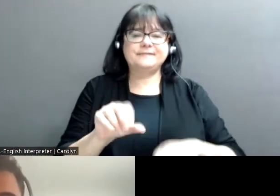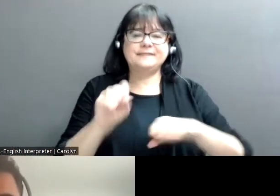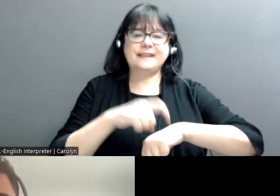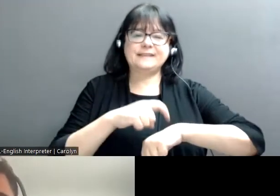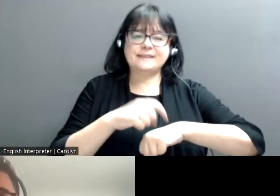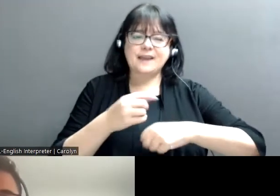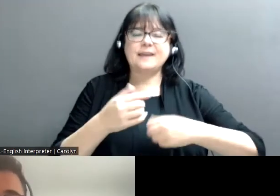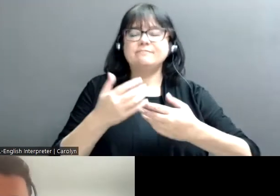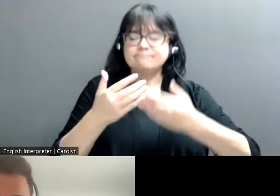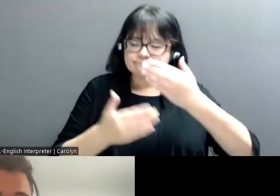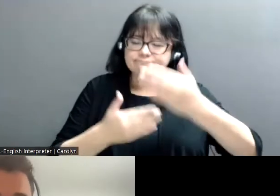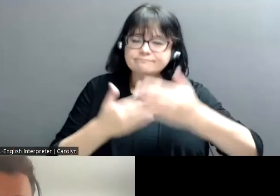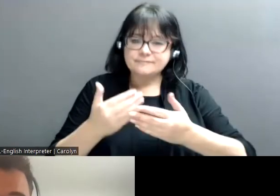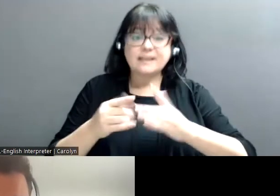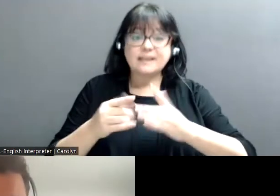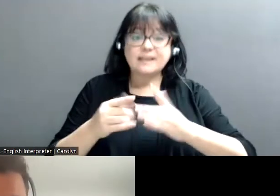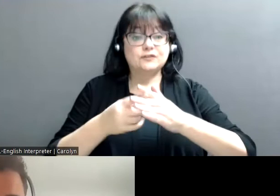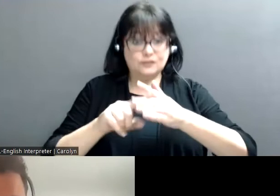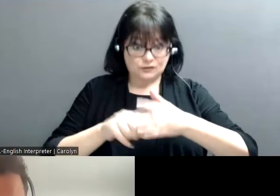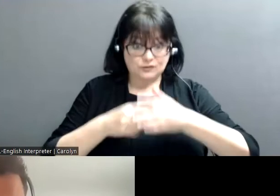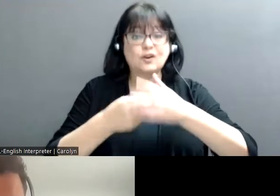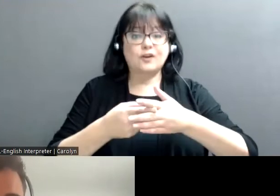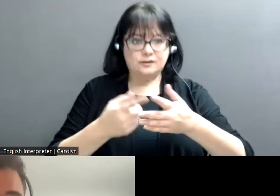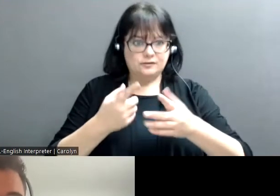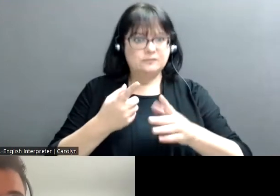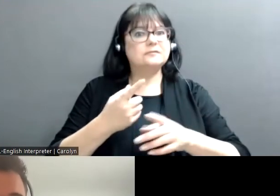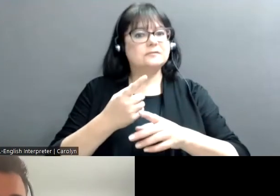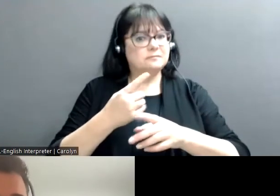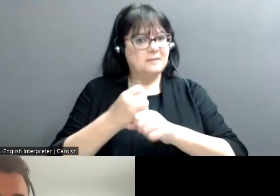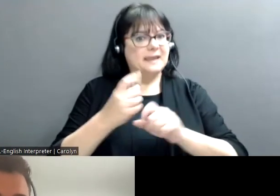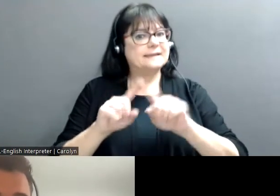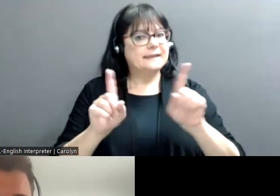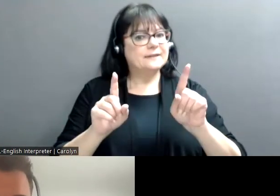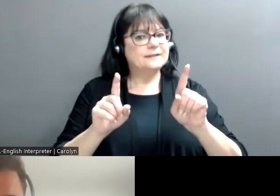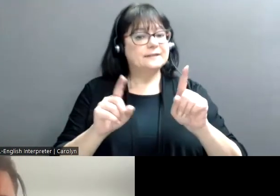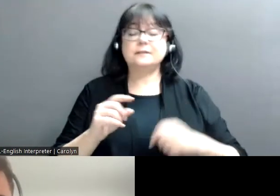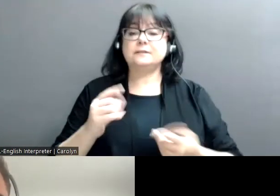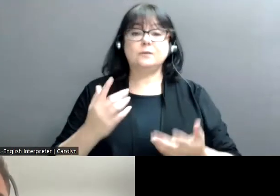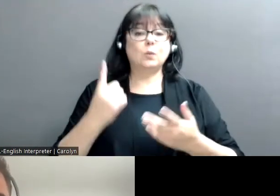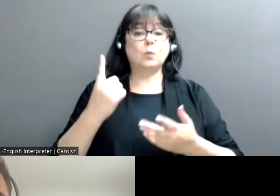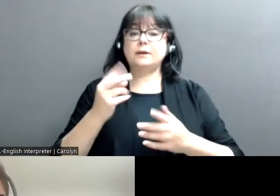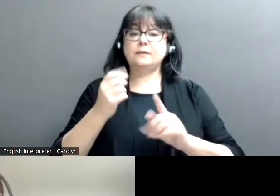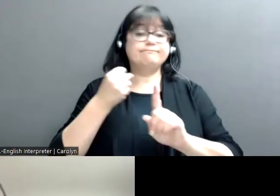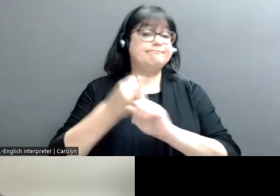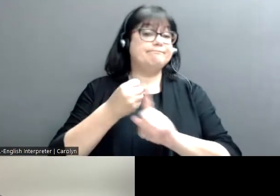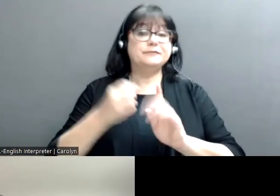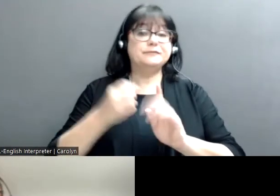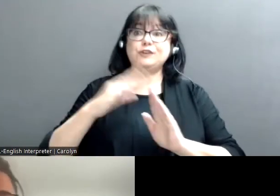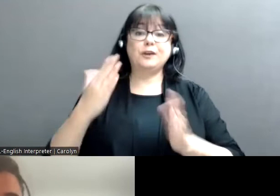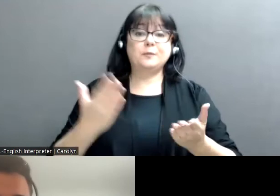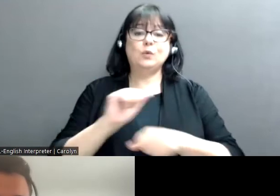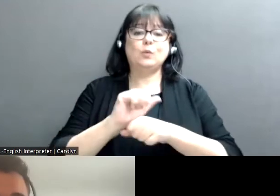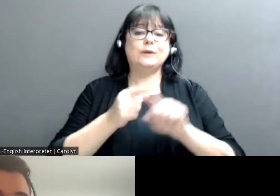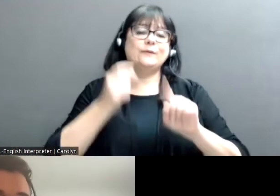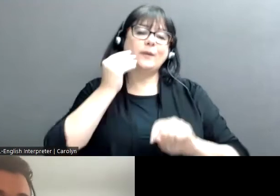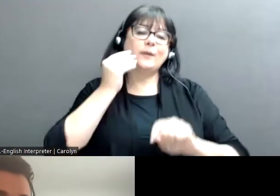through. And I think the most stark example was the work from home conversation. And when we, like what I said earlier,